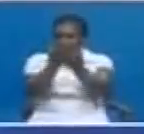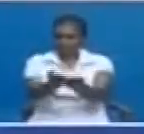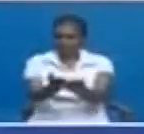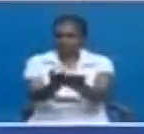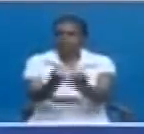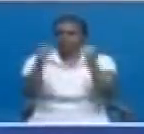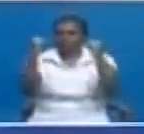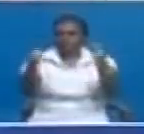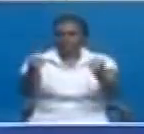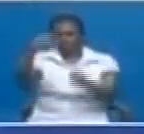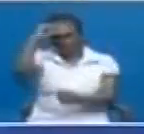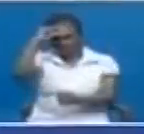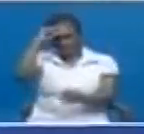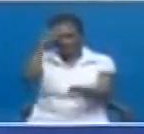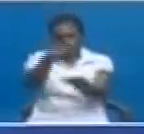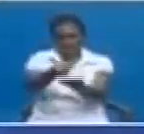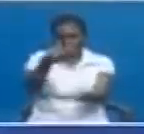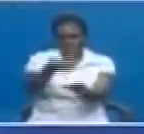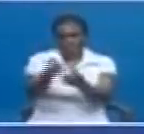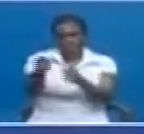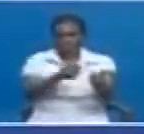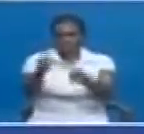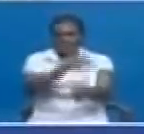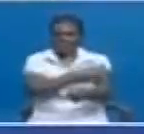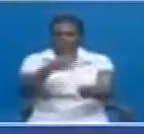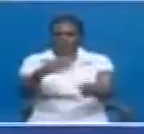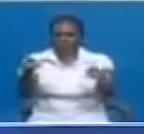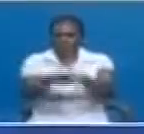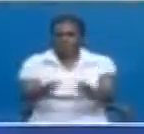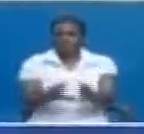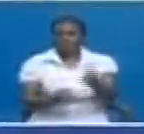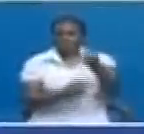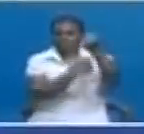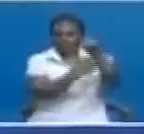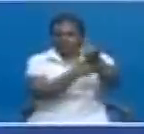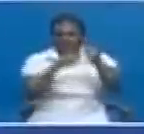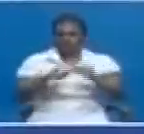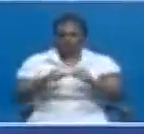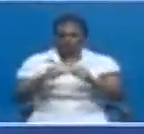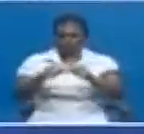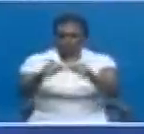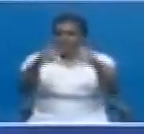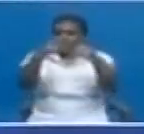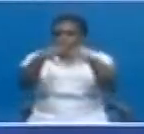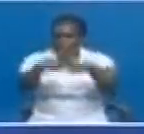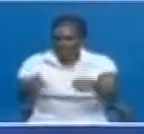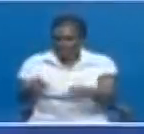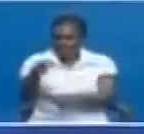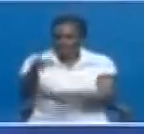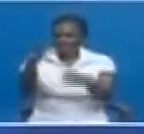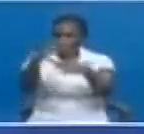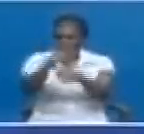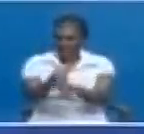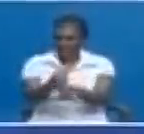anchor to strengthen the government's financial management capacity and to support debt sustainability. However, Moody's has